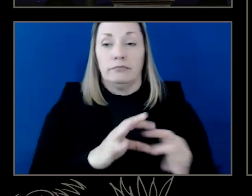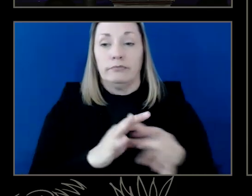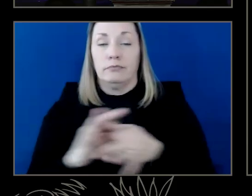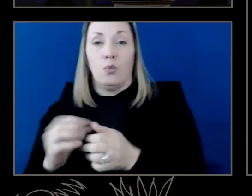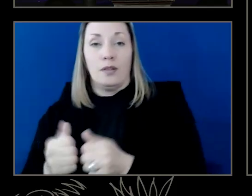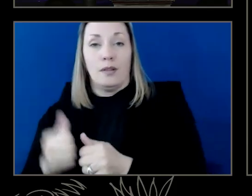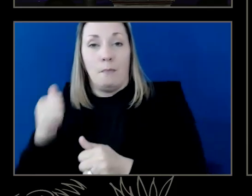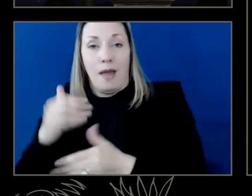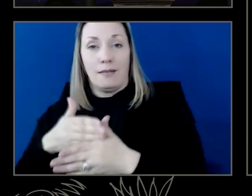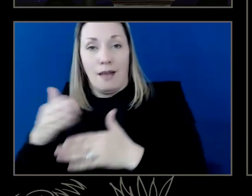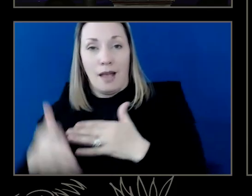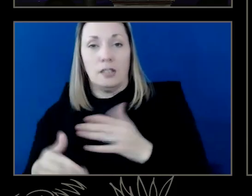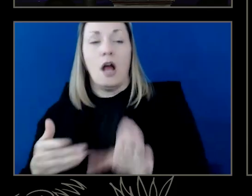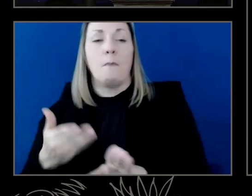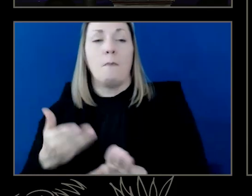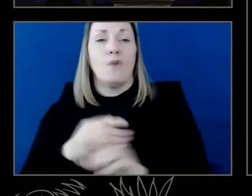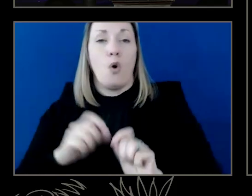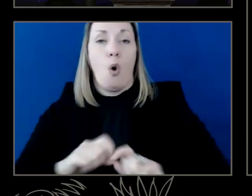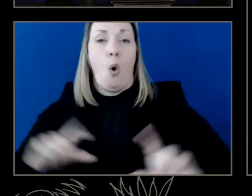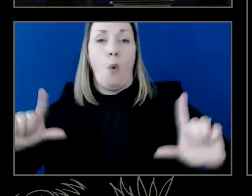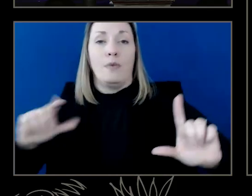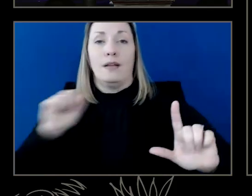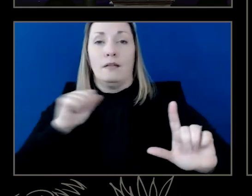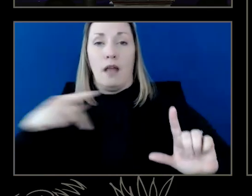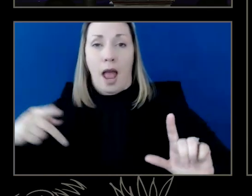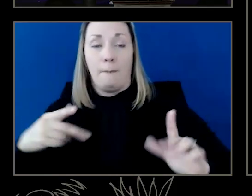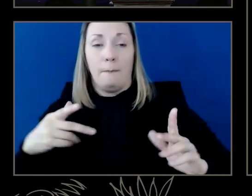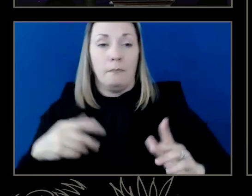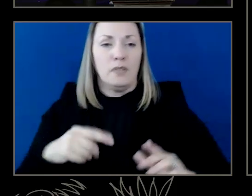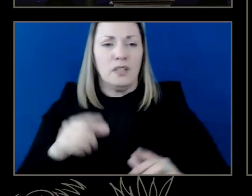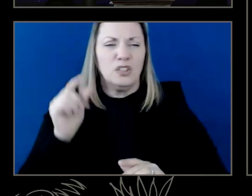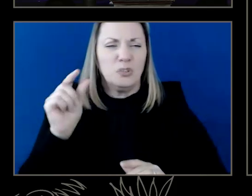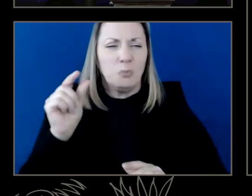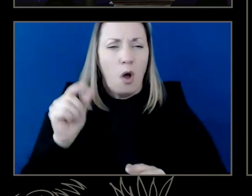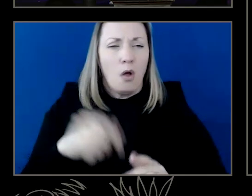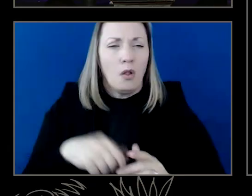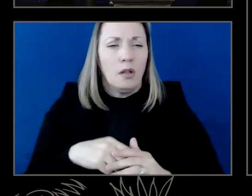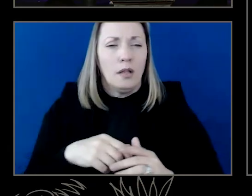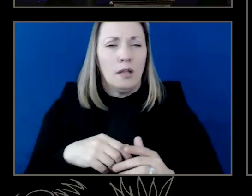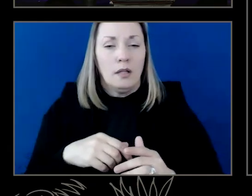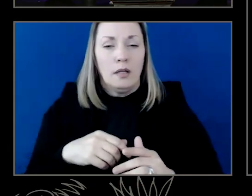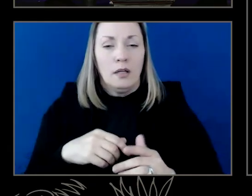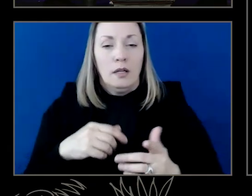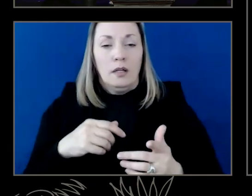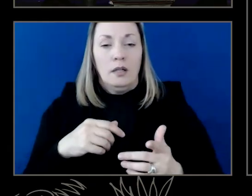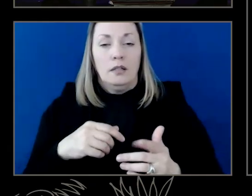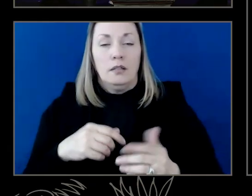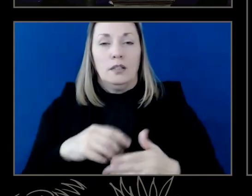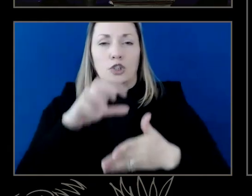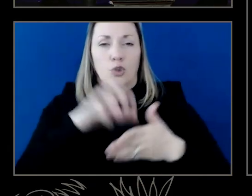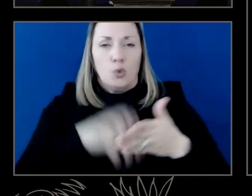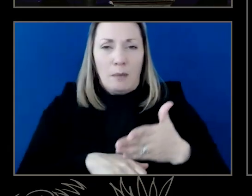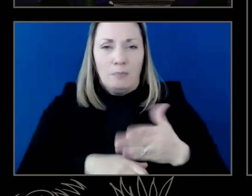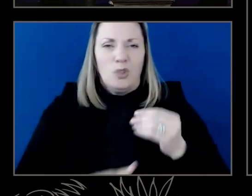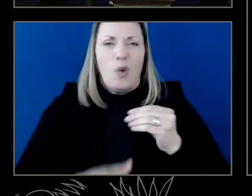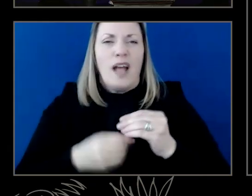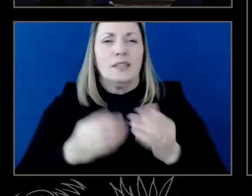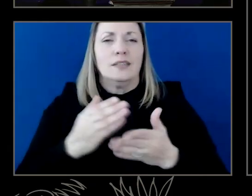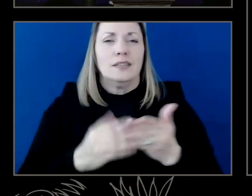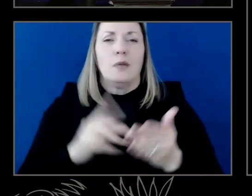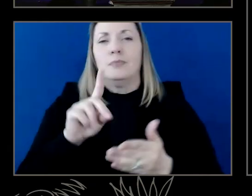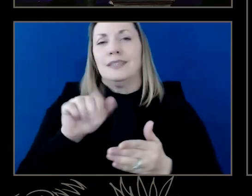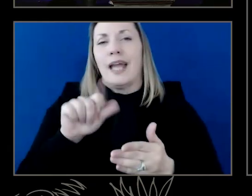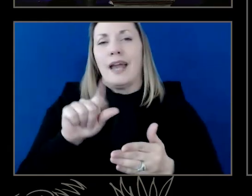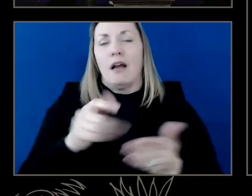And before opening the app, I ran a small script that adds some sample data to DynamoDB.